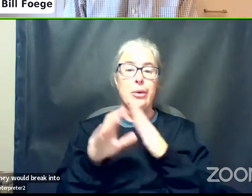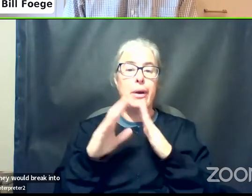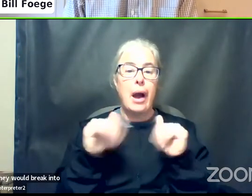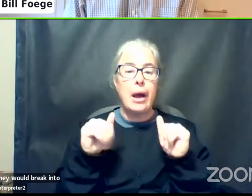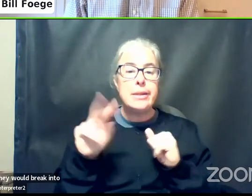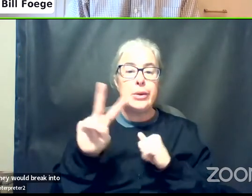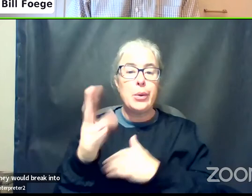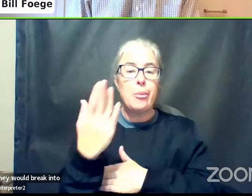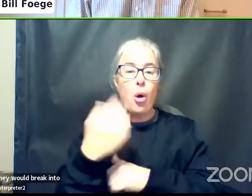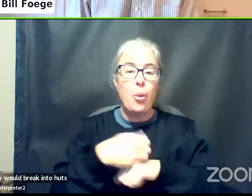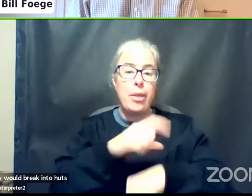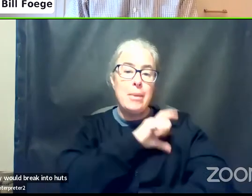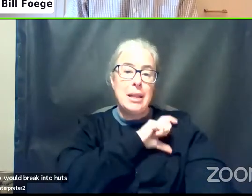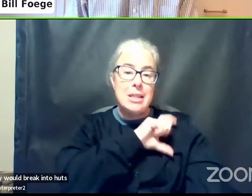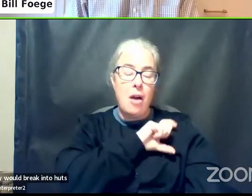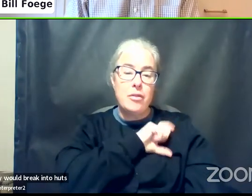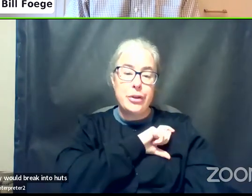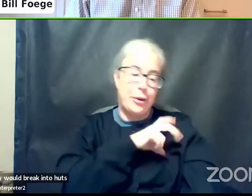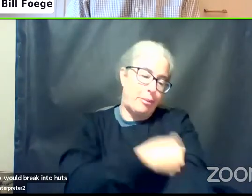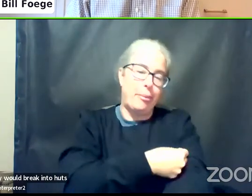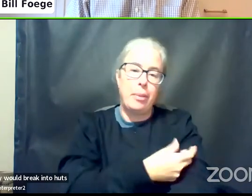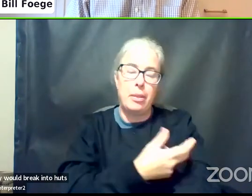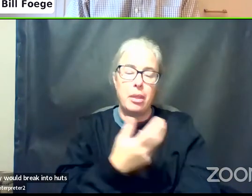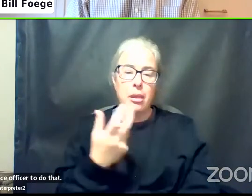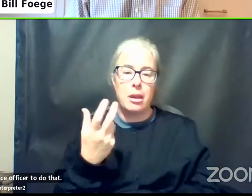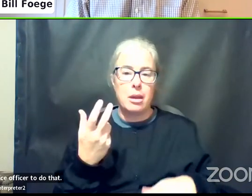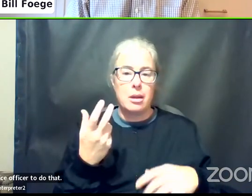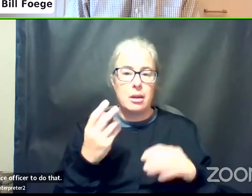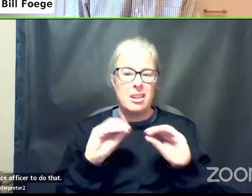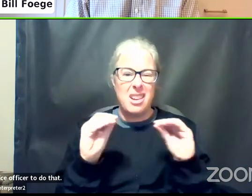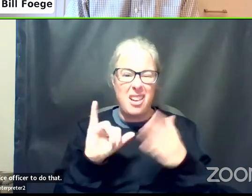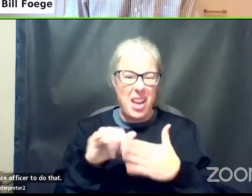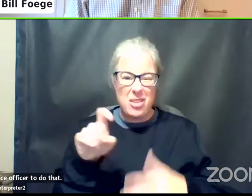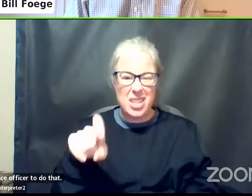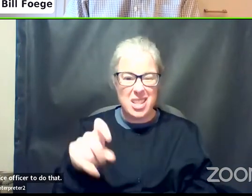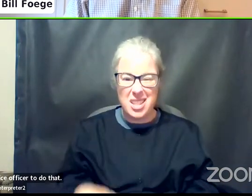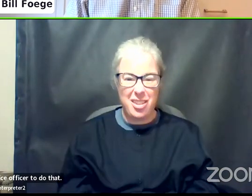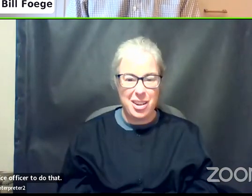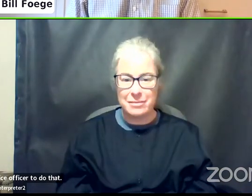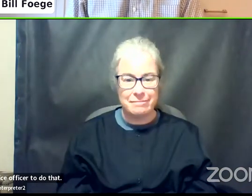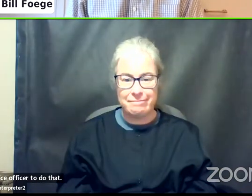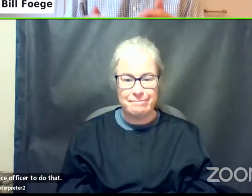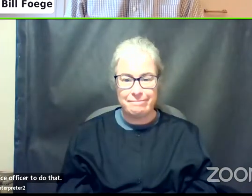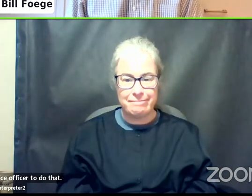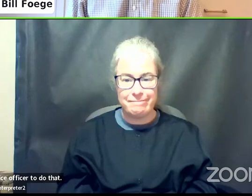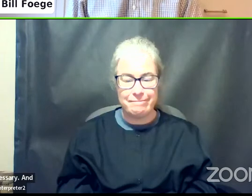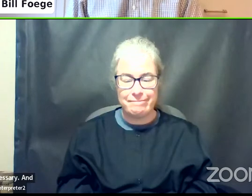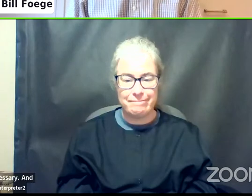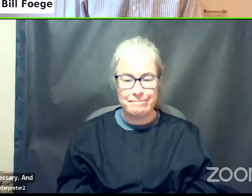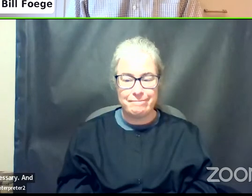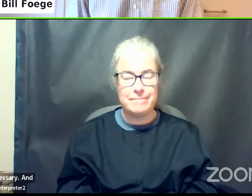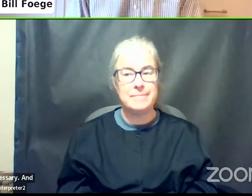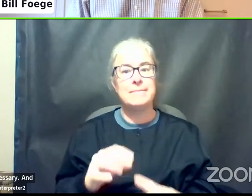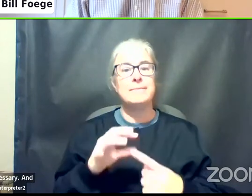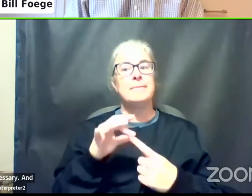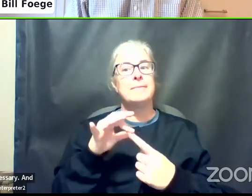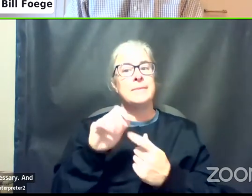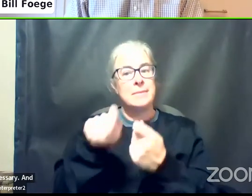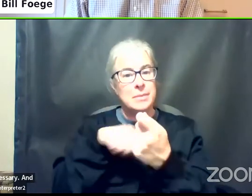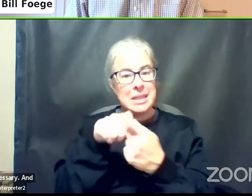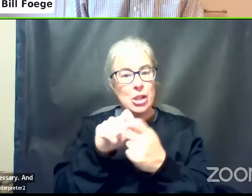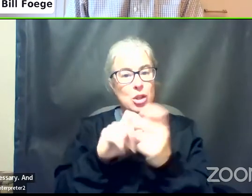morning with the police officer to do that none of that was necessary and so particular people